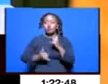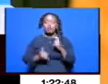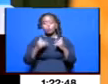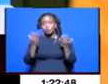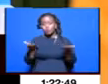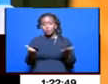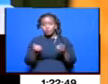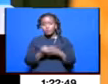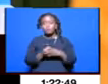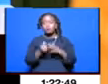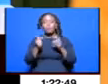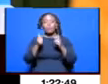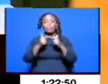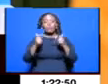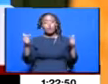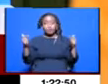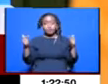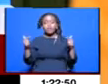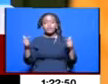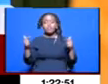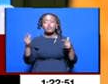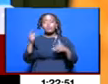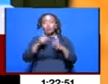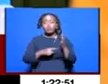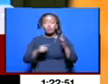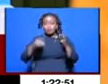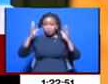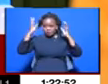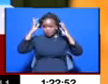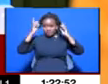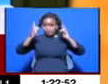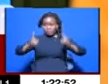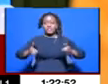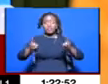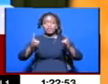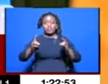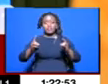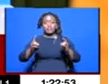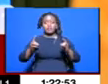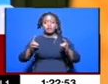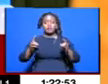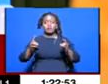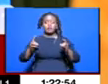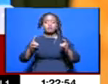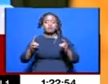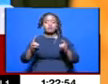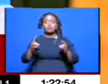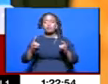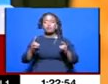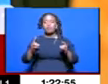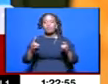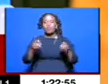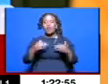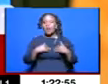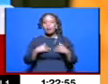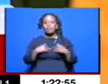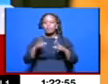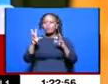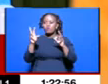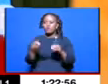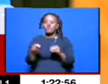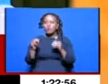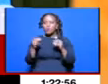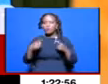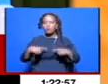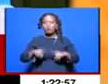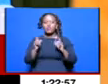to what was decided in error, if you ask me, There is no provision in our